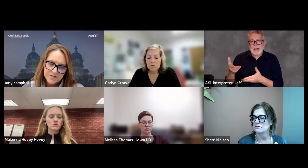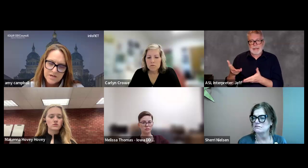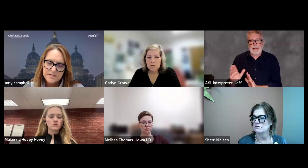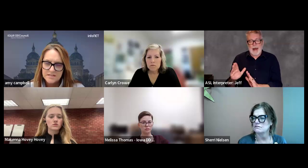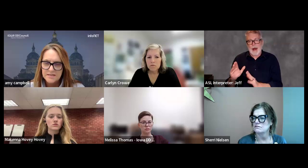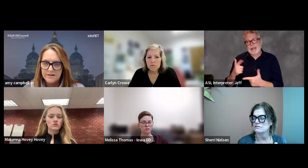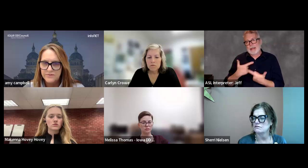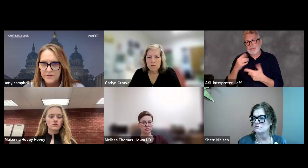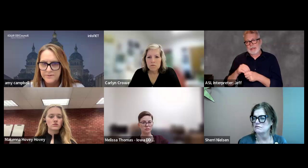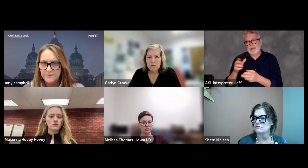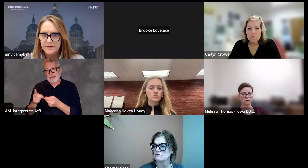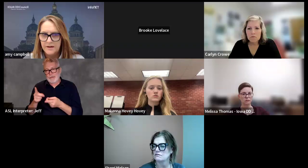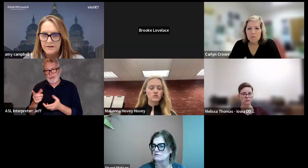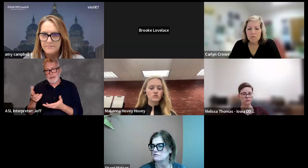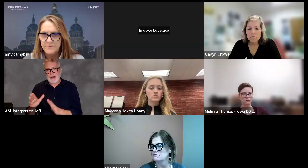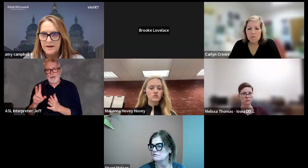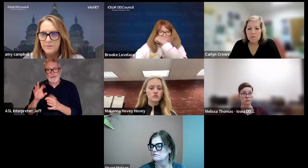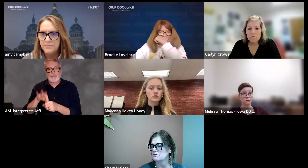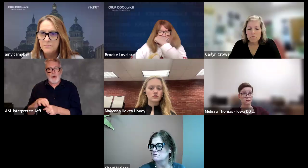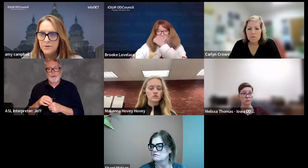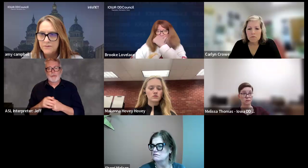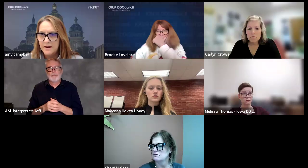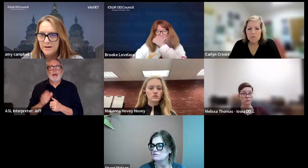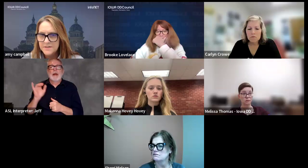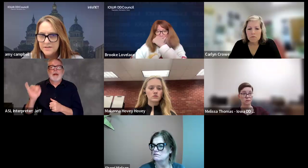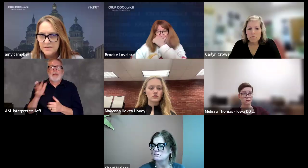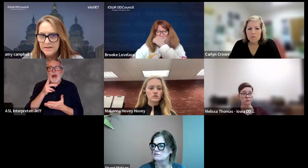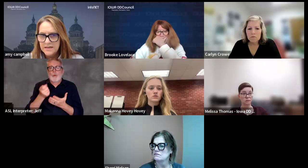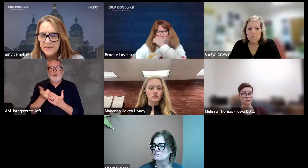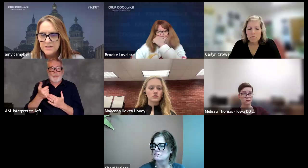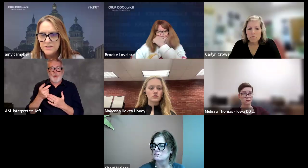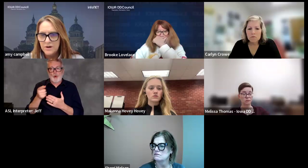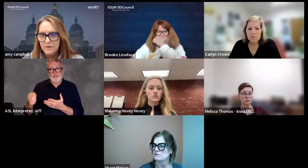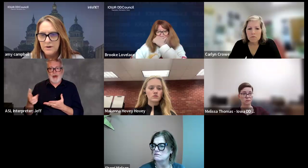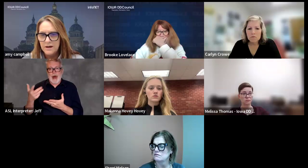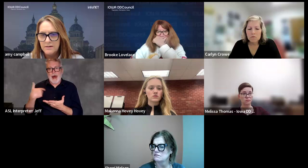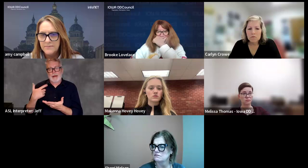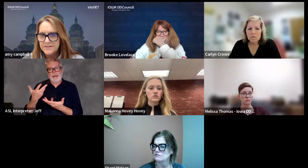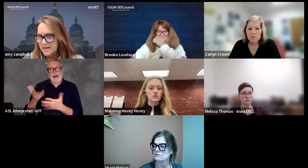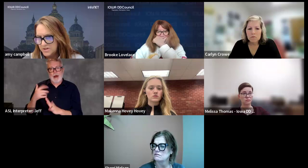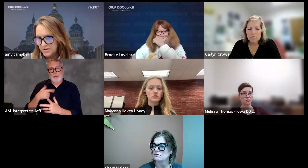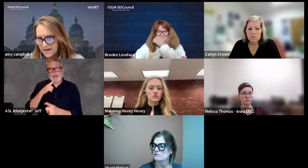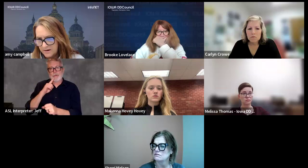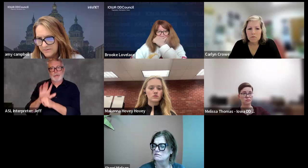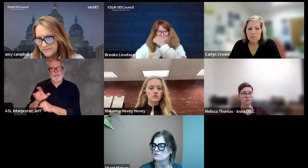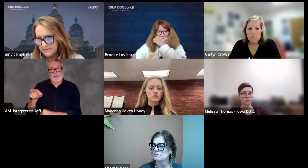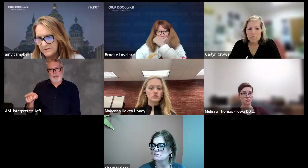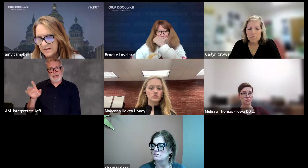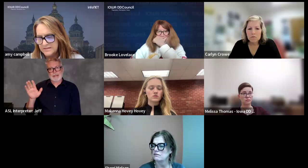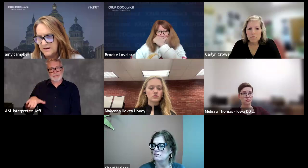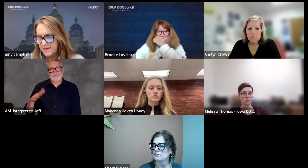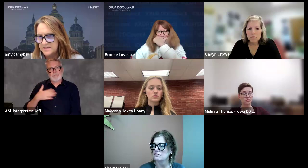lives in the district and is allowed to vote. That would remove that option. So the Senate took that